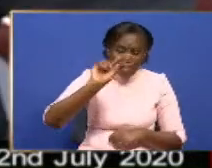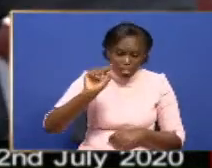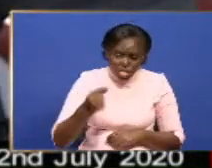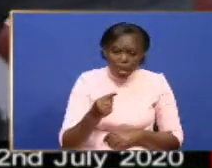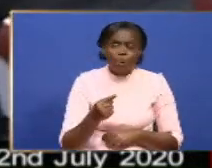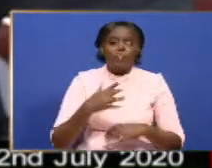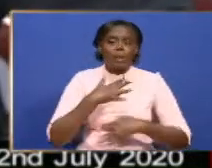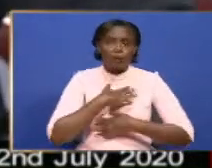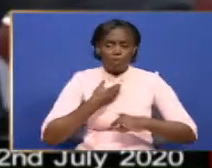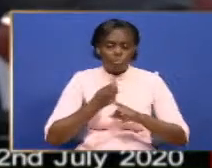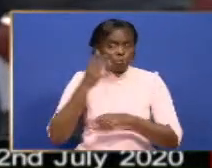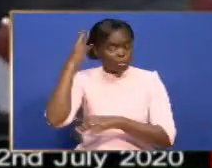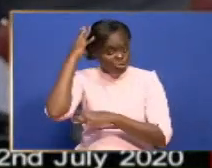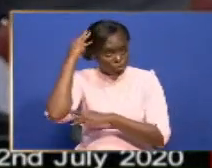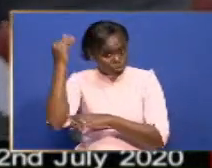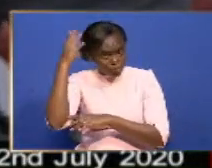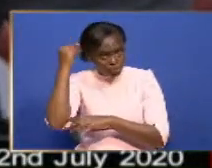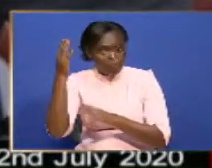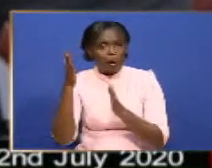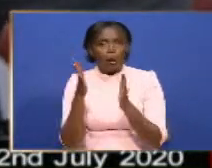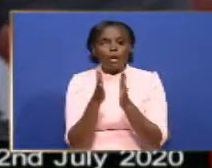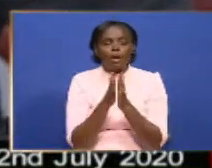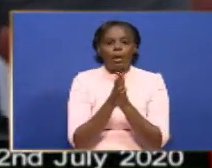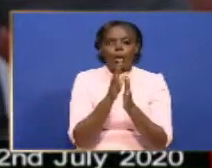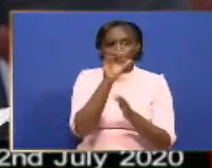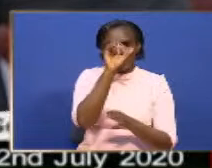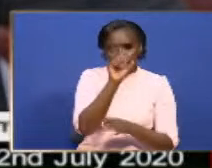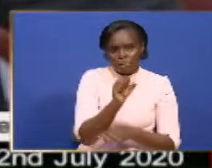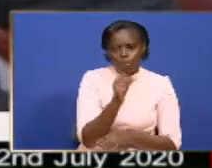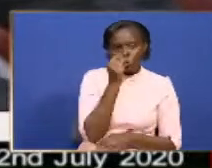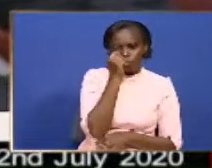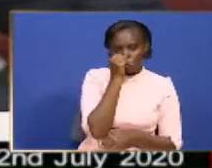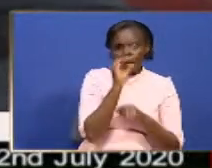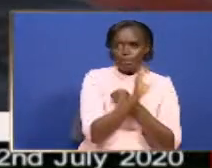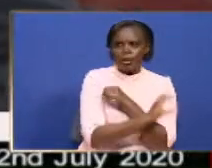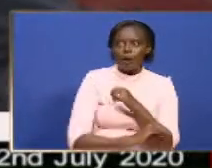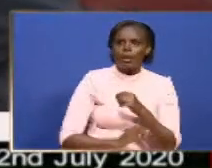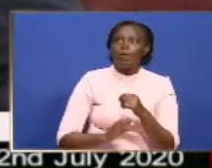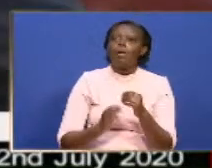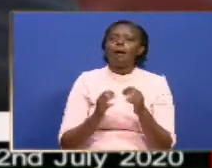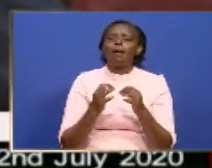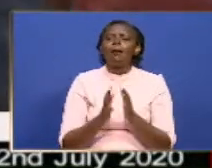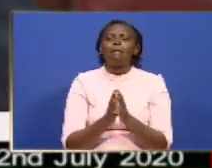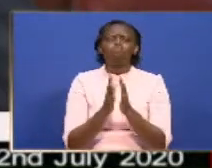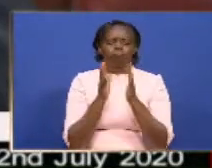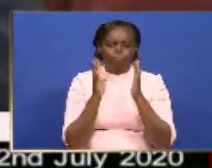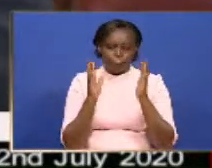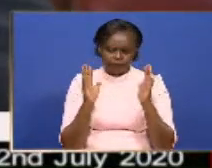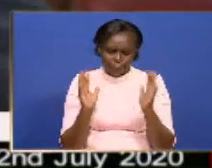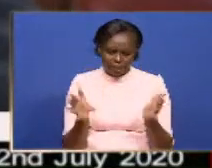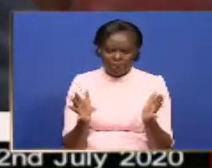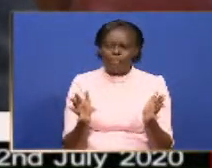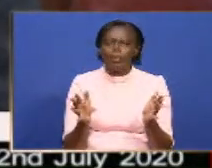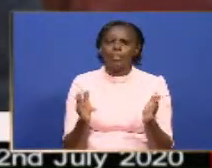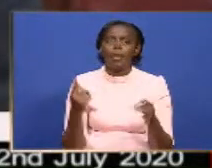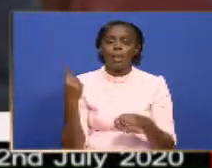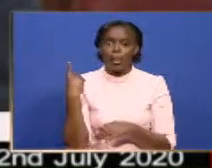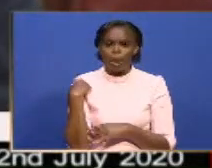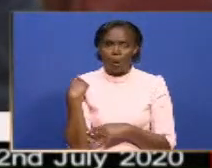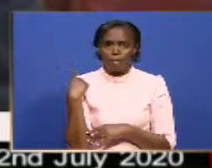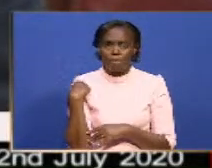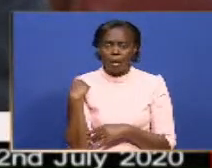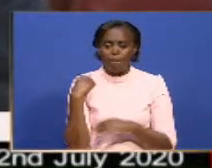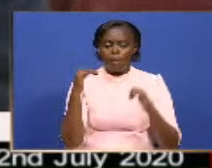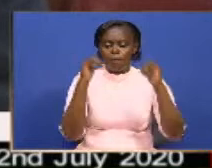mostly from Somalia and South Sudan. And we have huge refugee